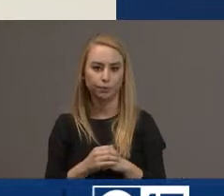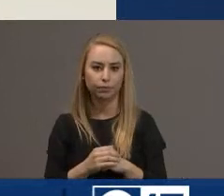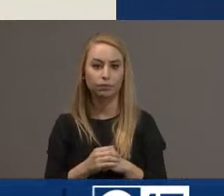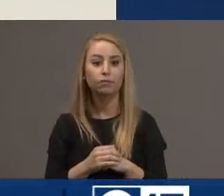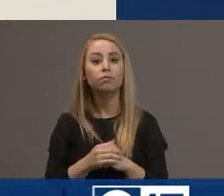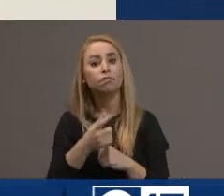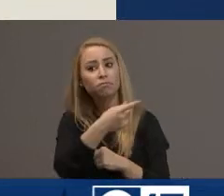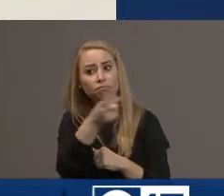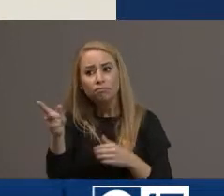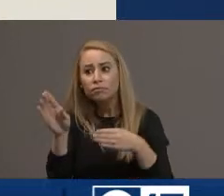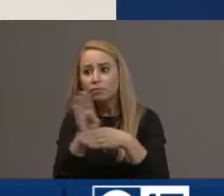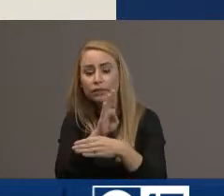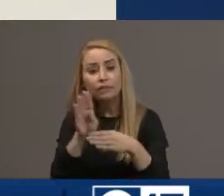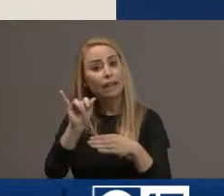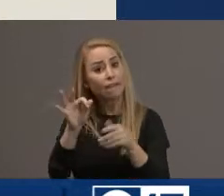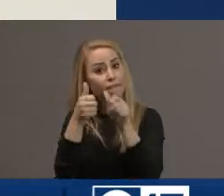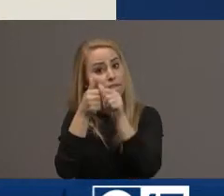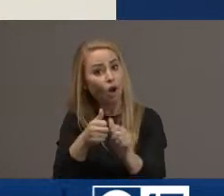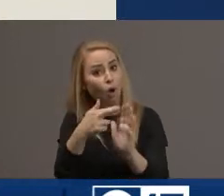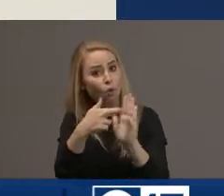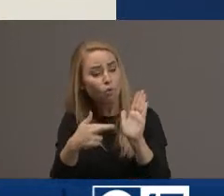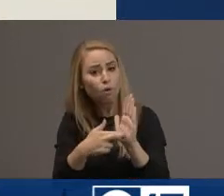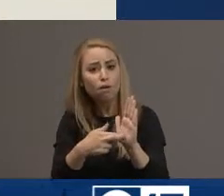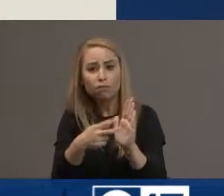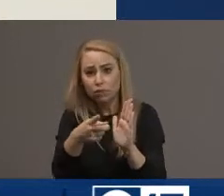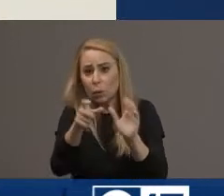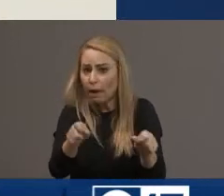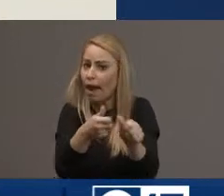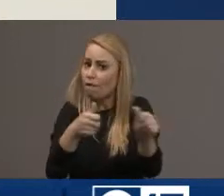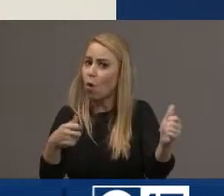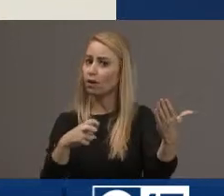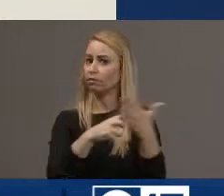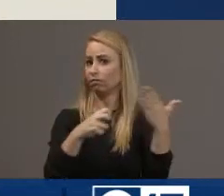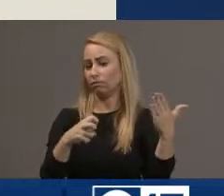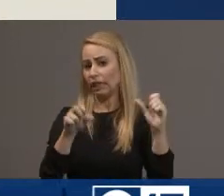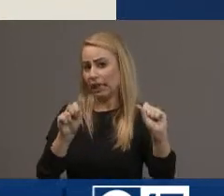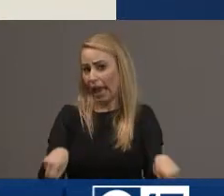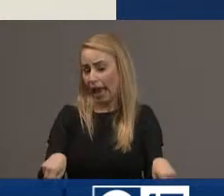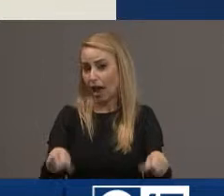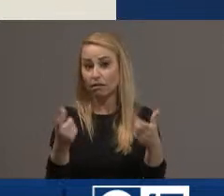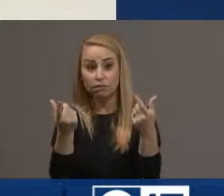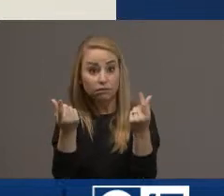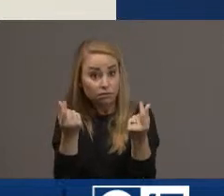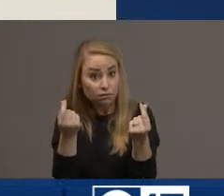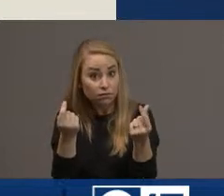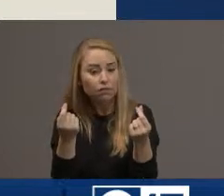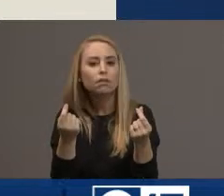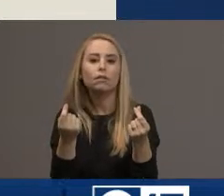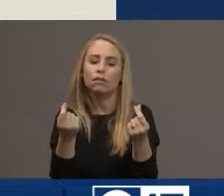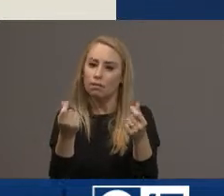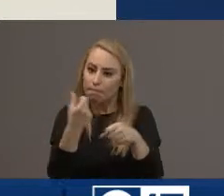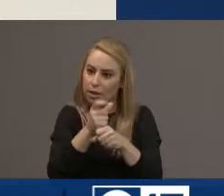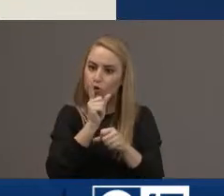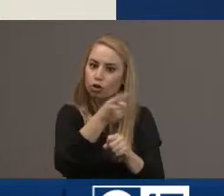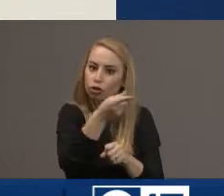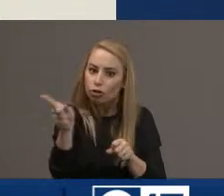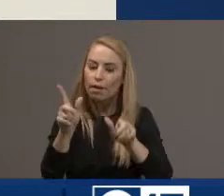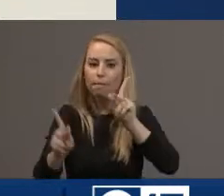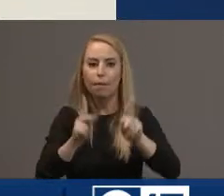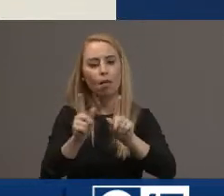can avoid being cited by enforcing physical distancing guidelines and whatever